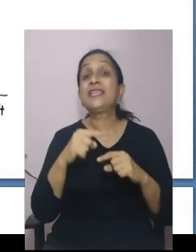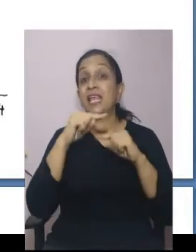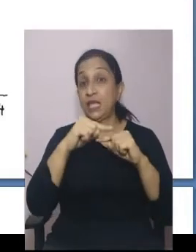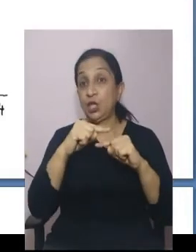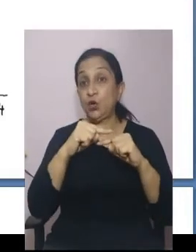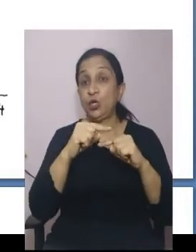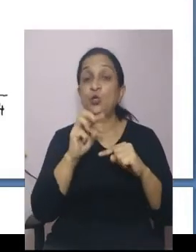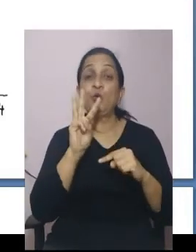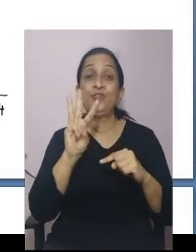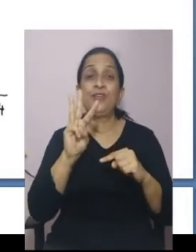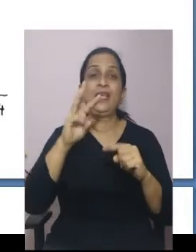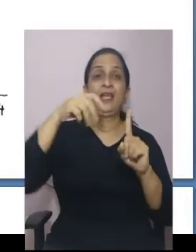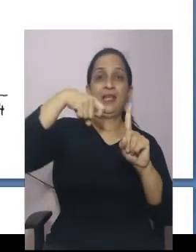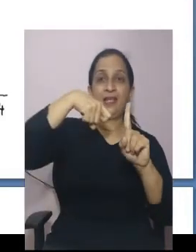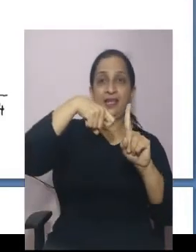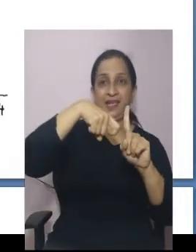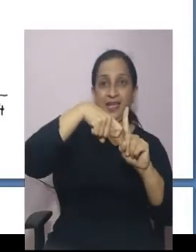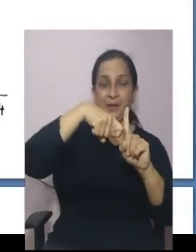3j, okay.